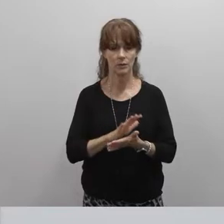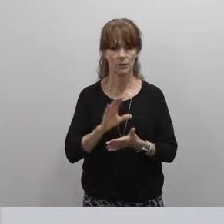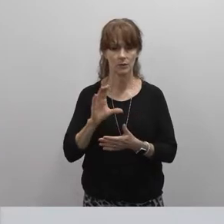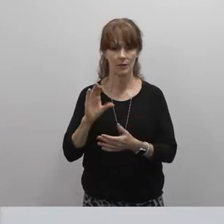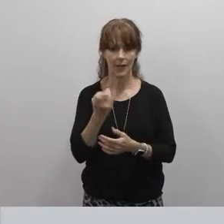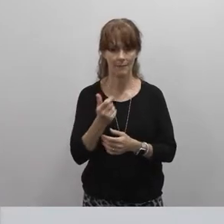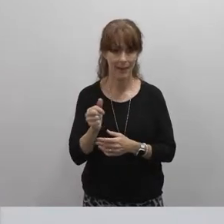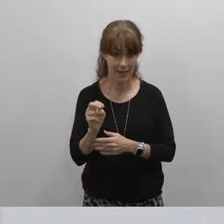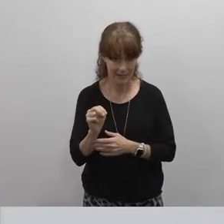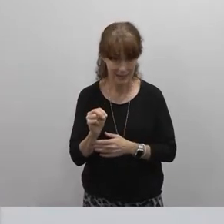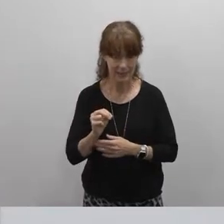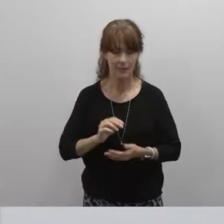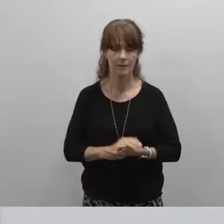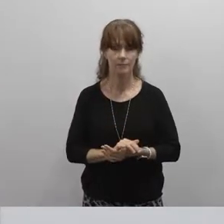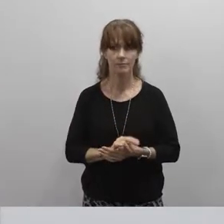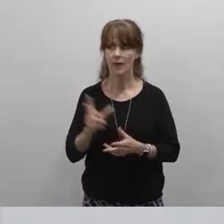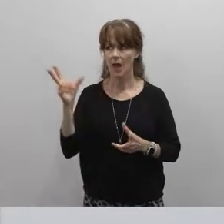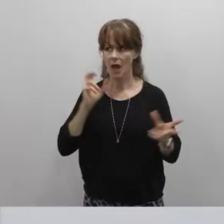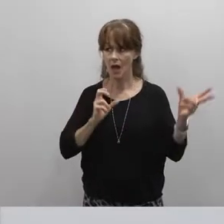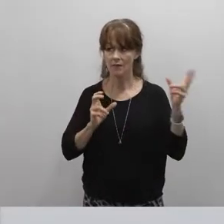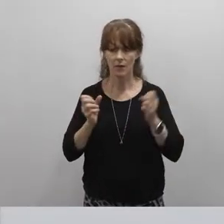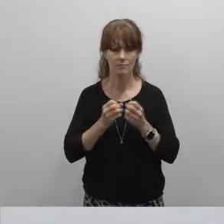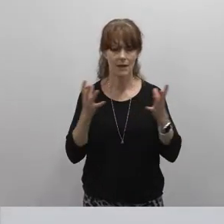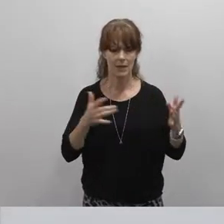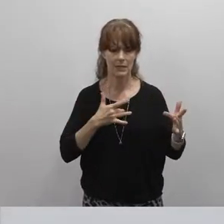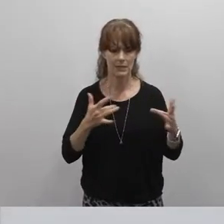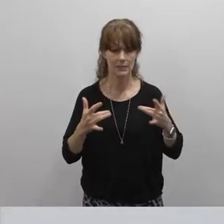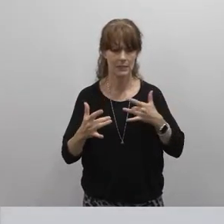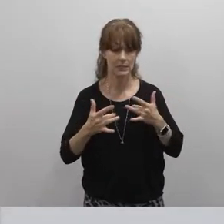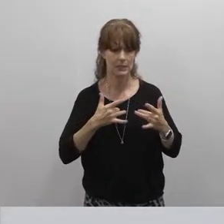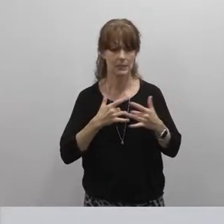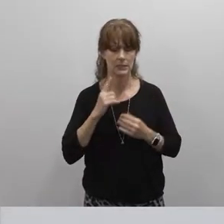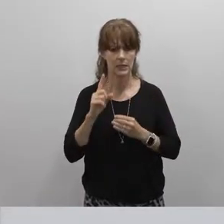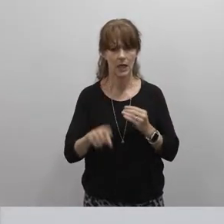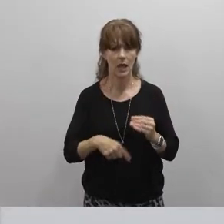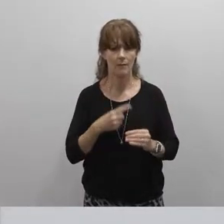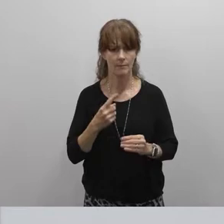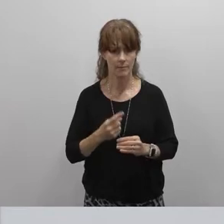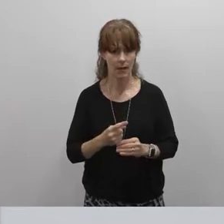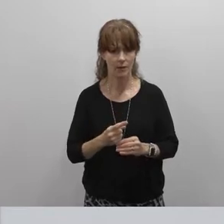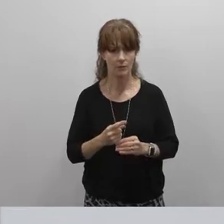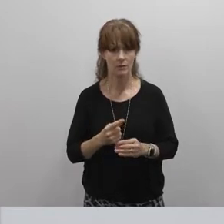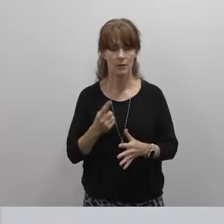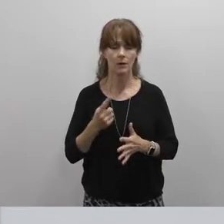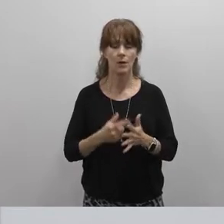I've heard a number of concerns about